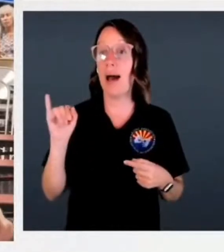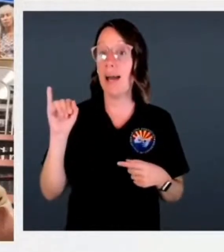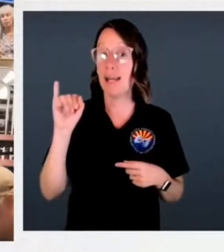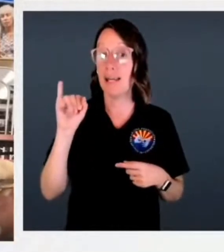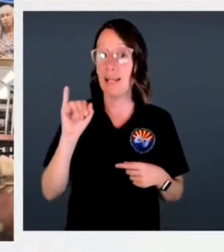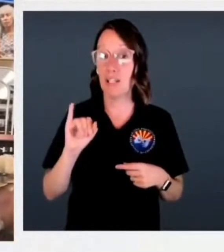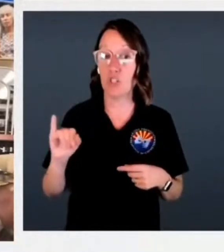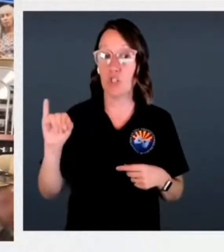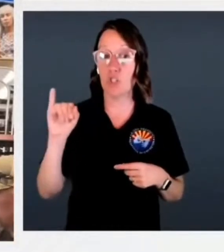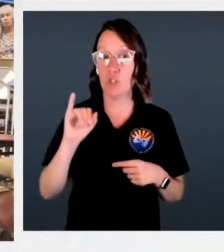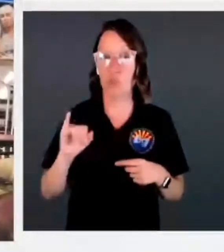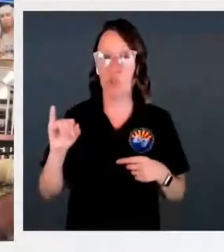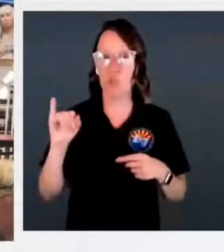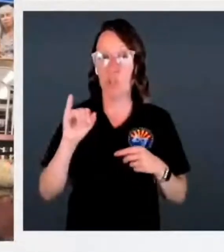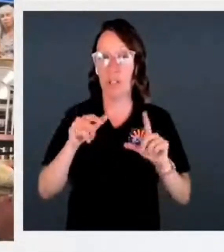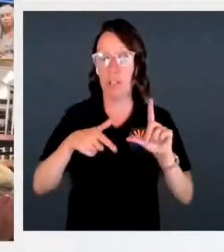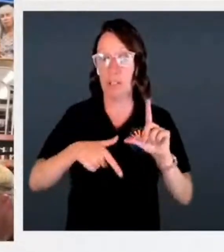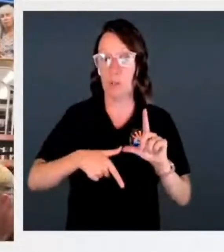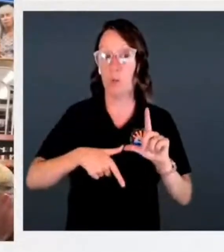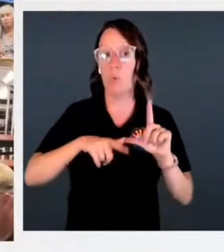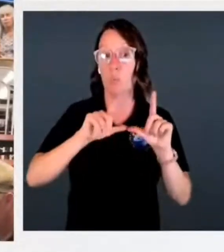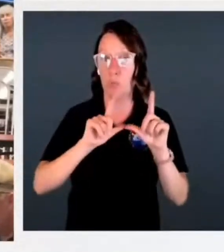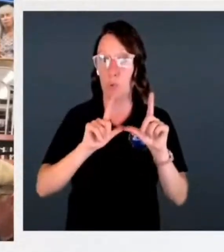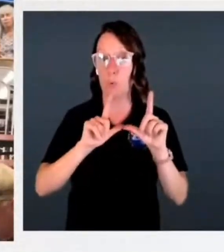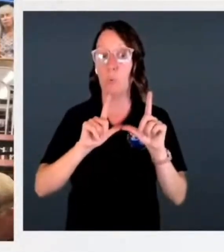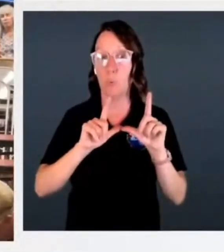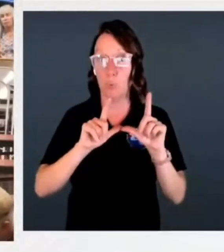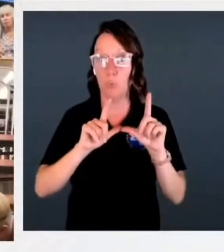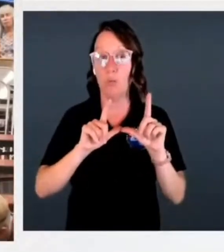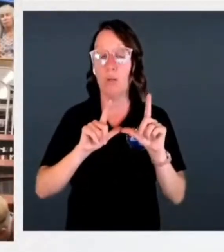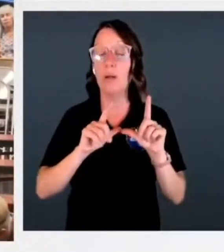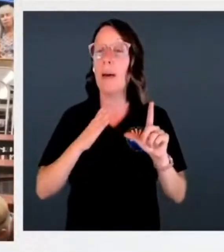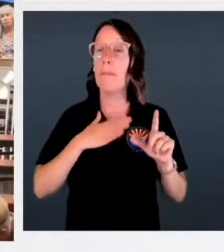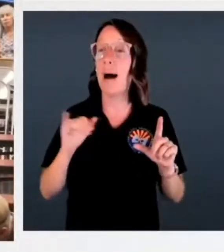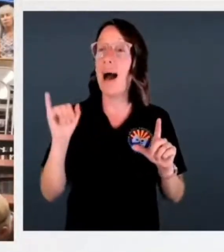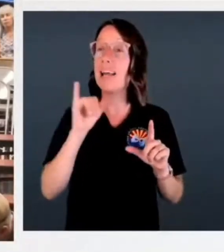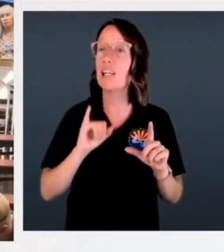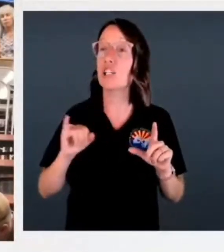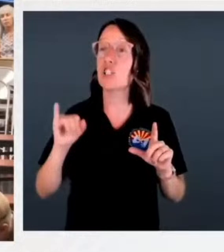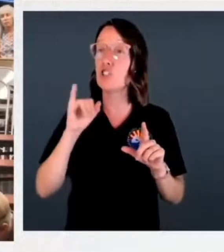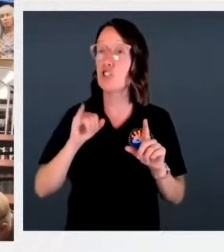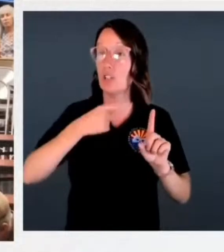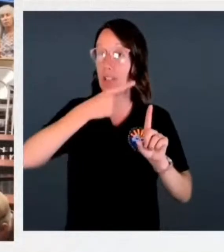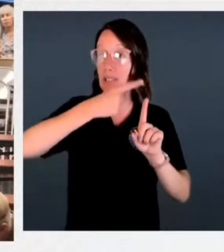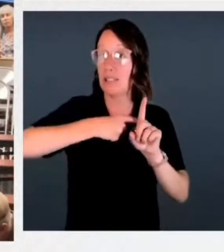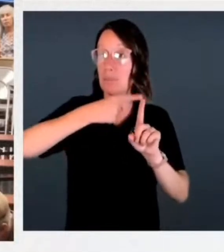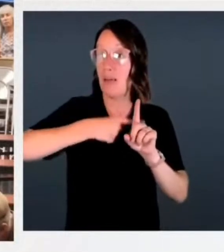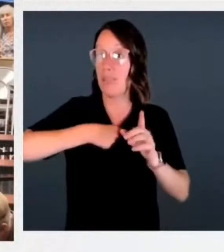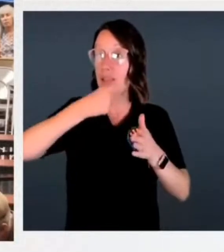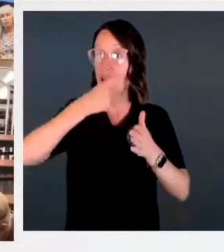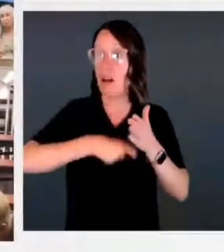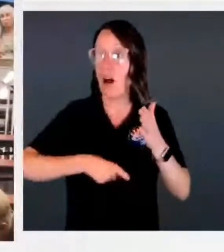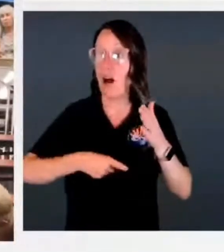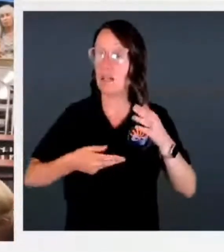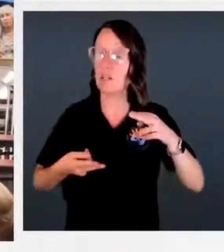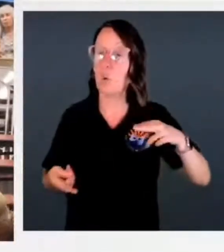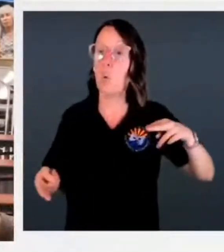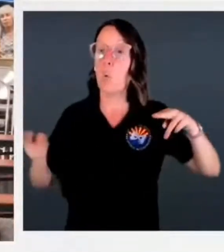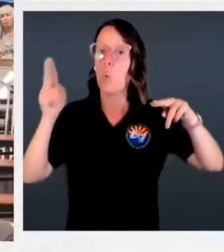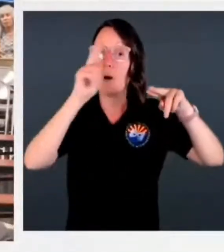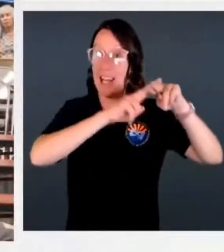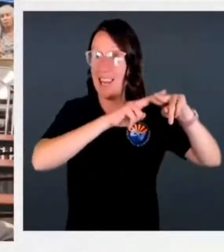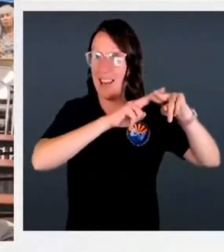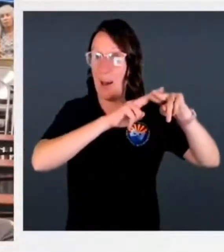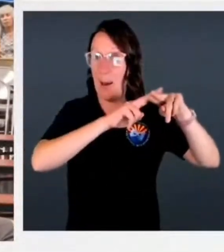I'm California Fair Plan. And my insurance premium went up several thousand, not the premium, but the